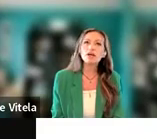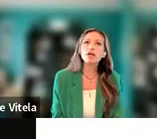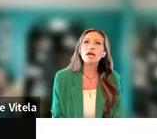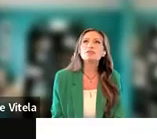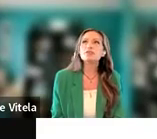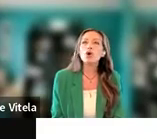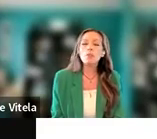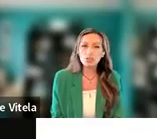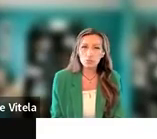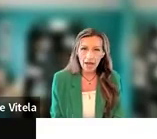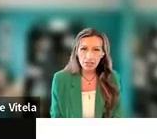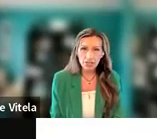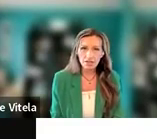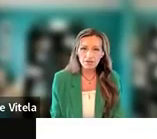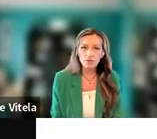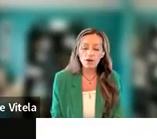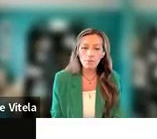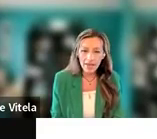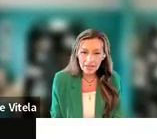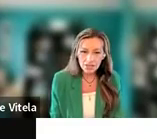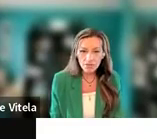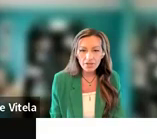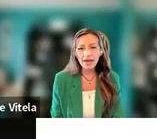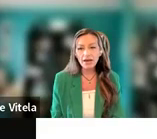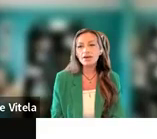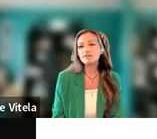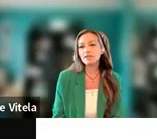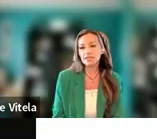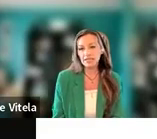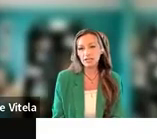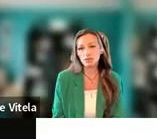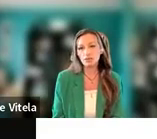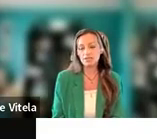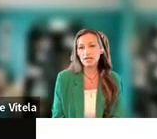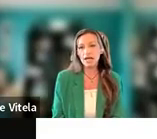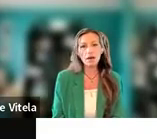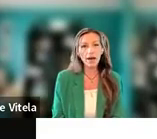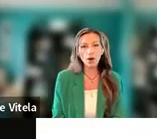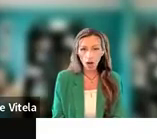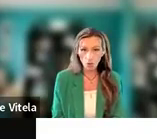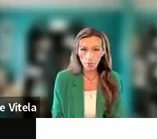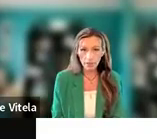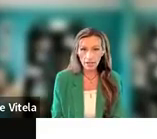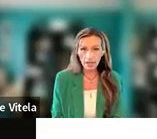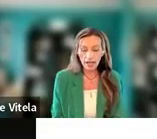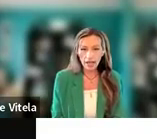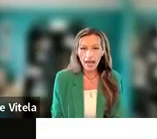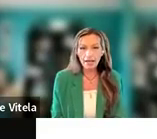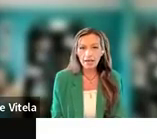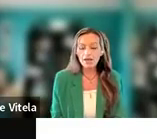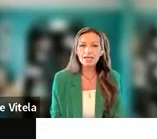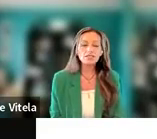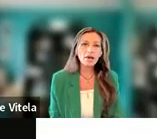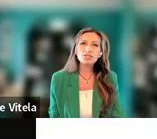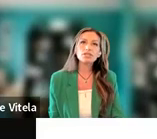feel so much passion for making sure the narrative continues about hope.